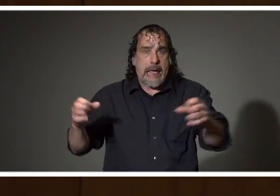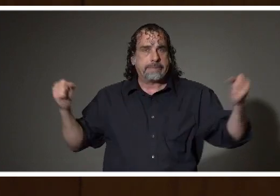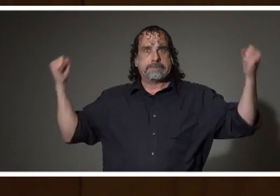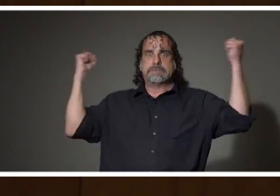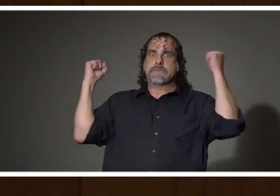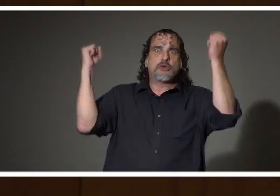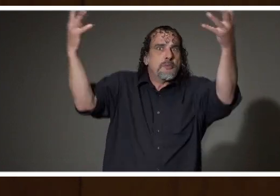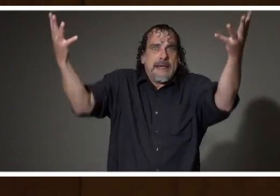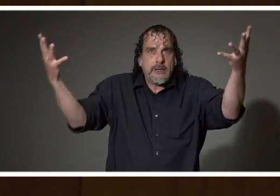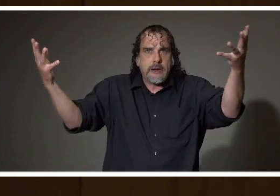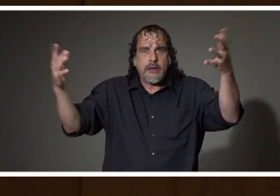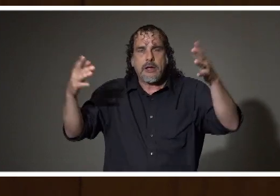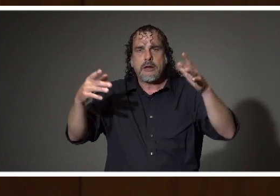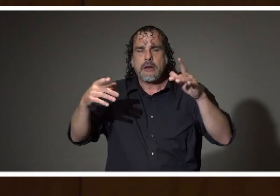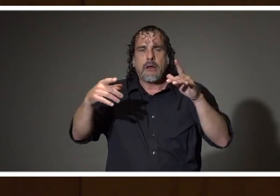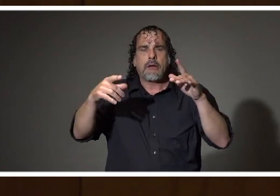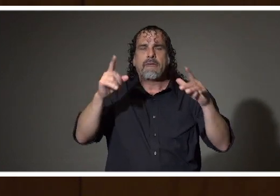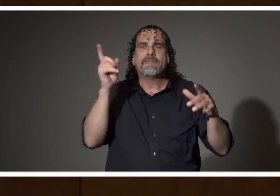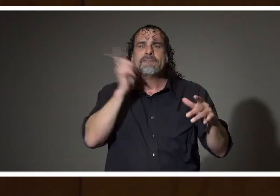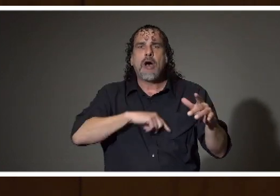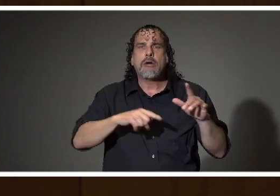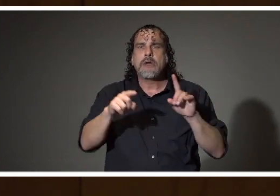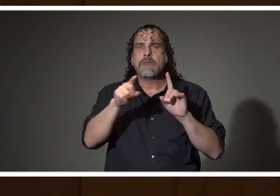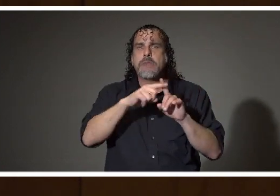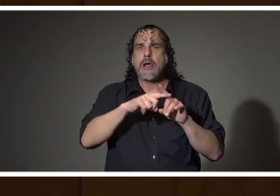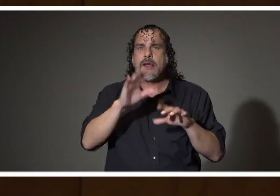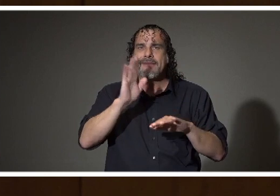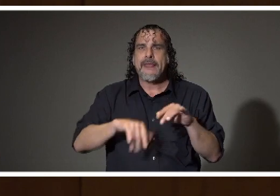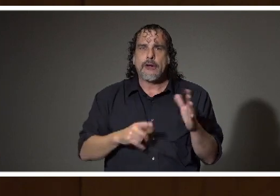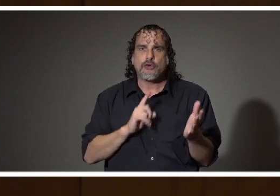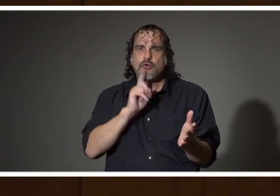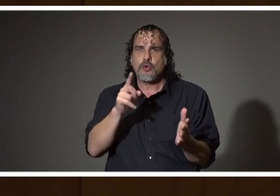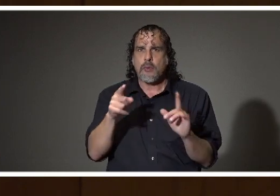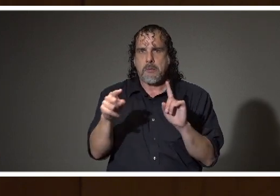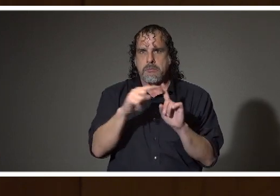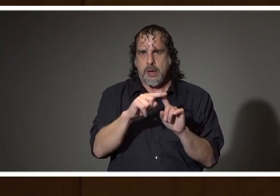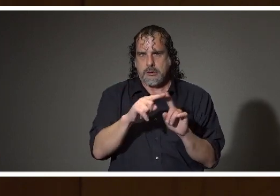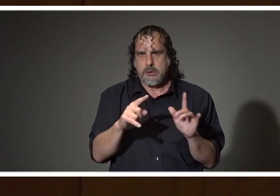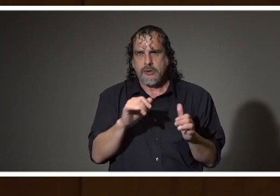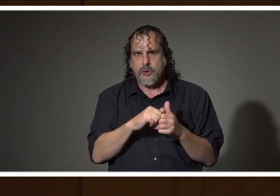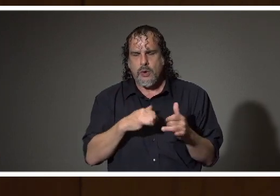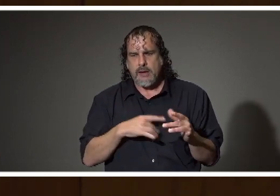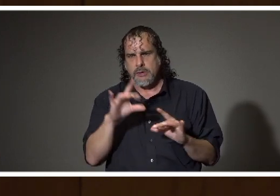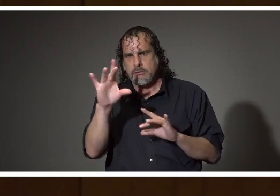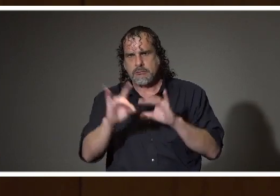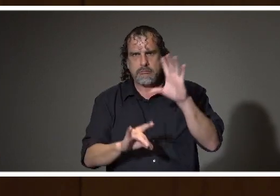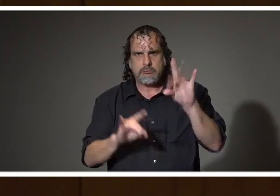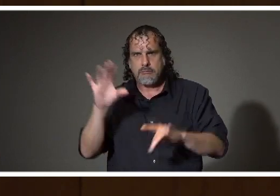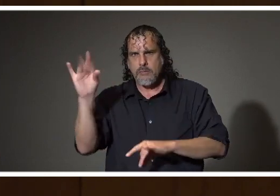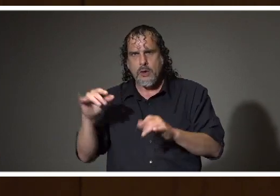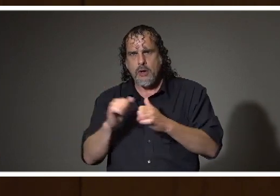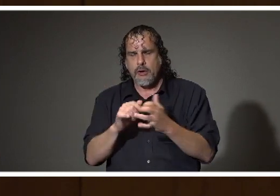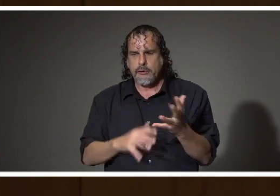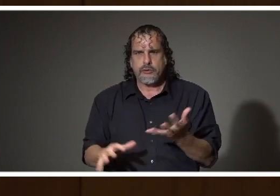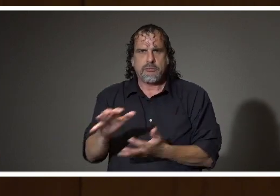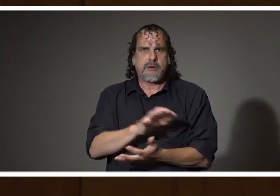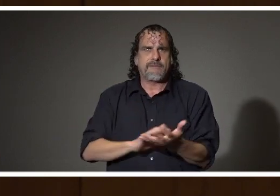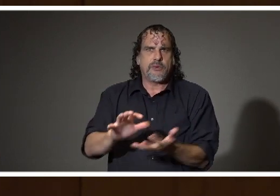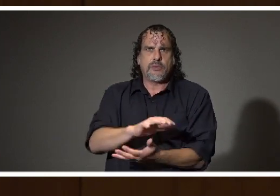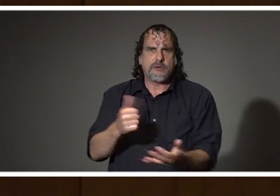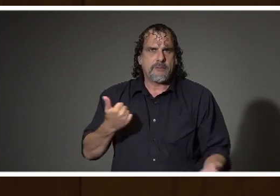you get more false positives than true positives. And so you've got to be selective how you do it, or you'll just confuse yourself,